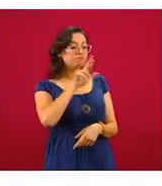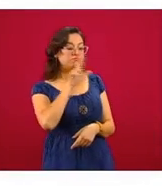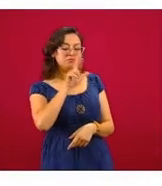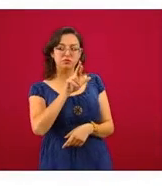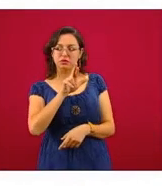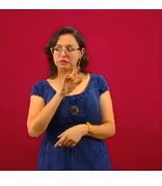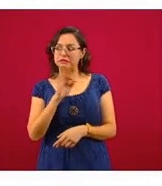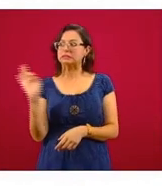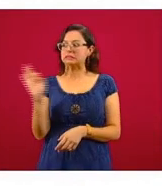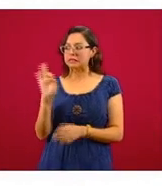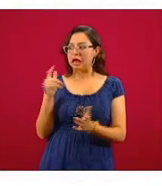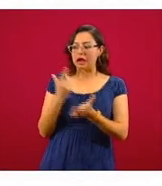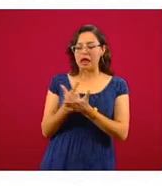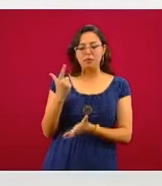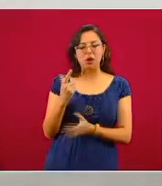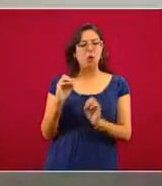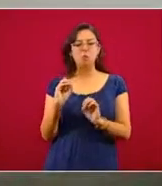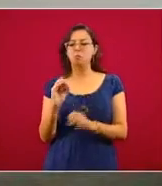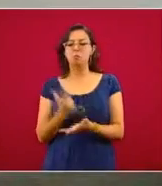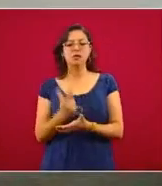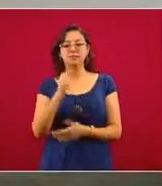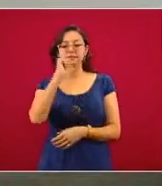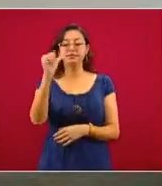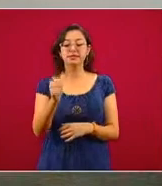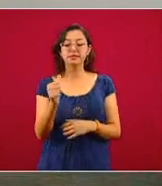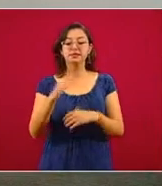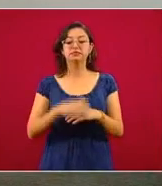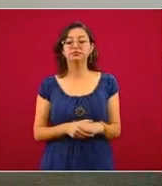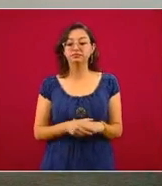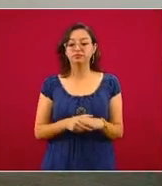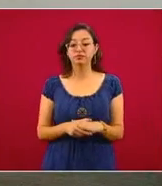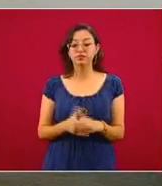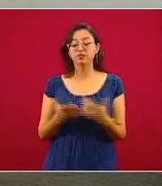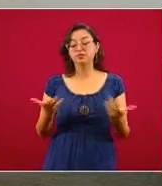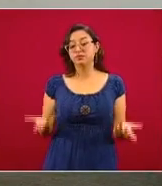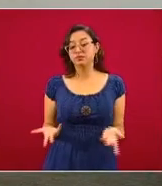you grave. have a Hasta serious el momento han situation or not. usado este sistema Up to now,